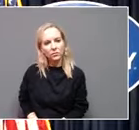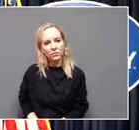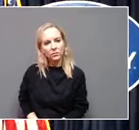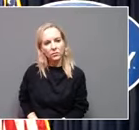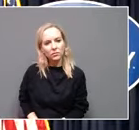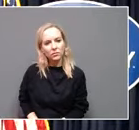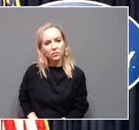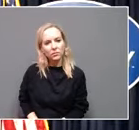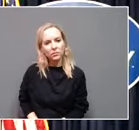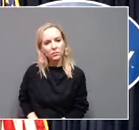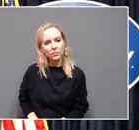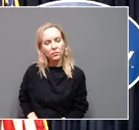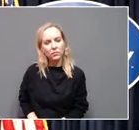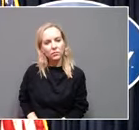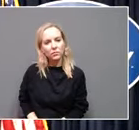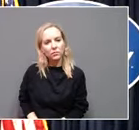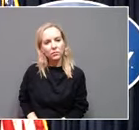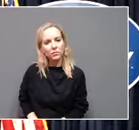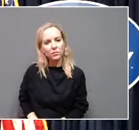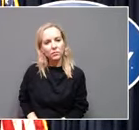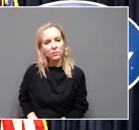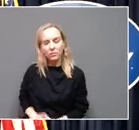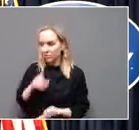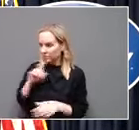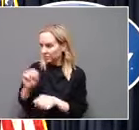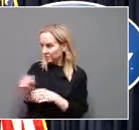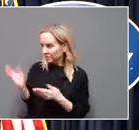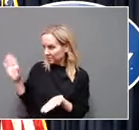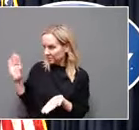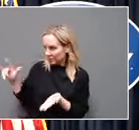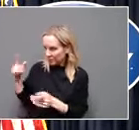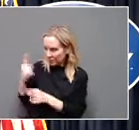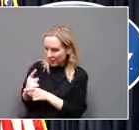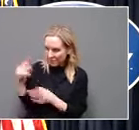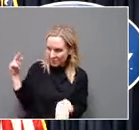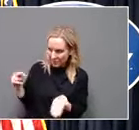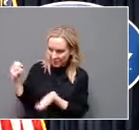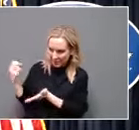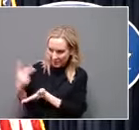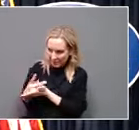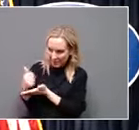All right. Actual bill. That's it. Okay.